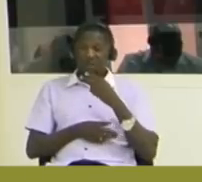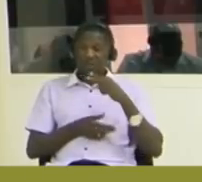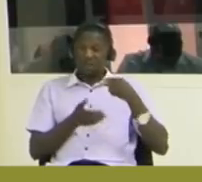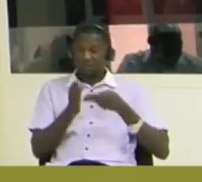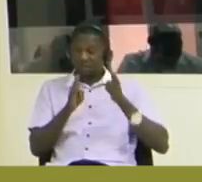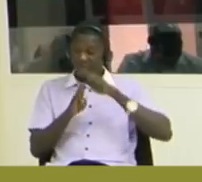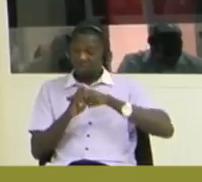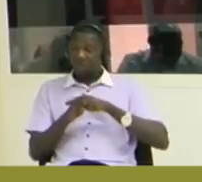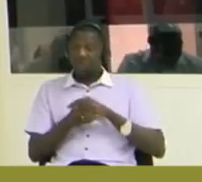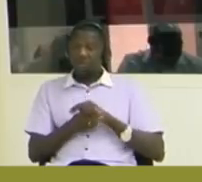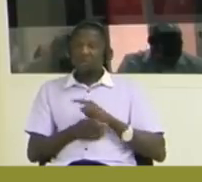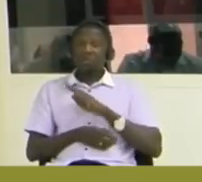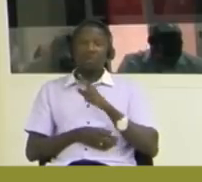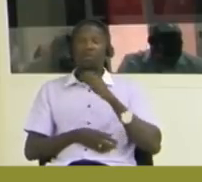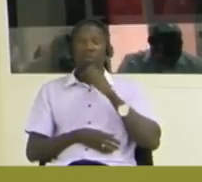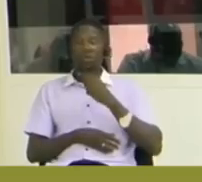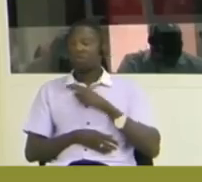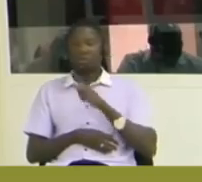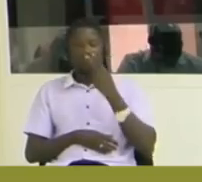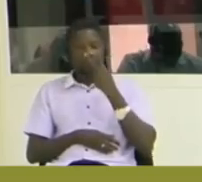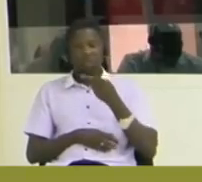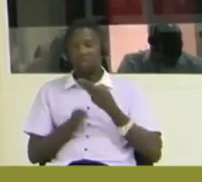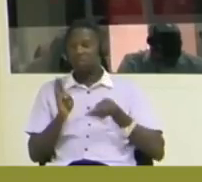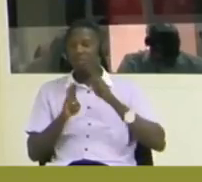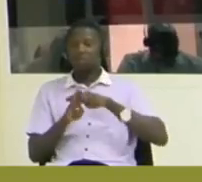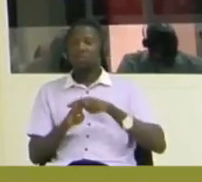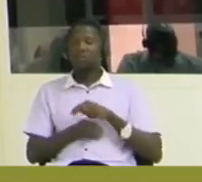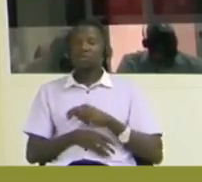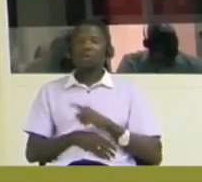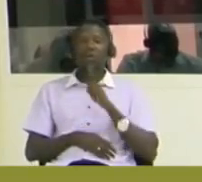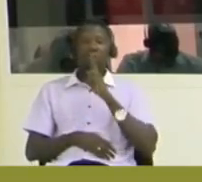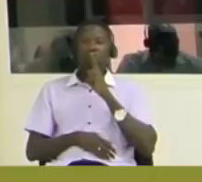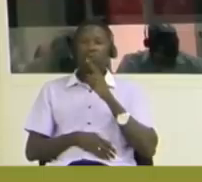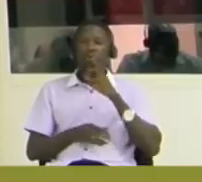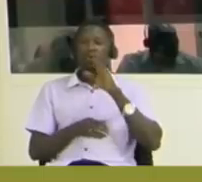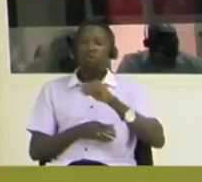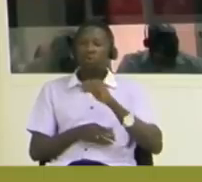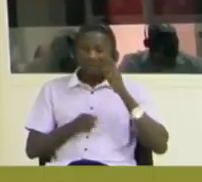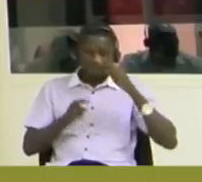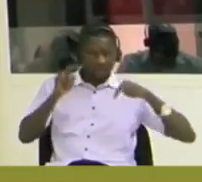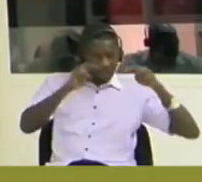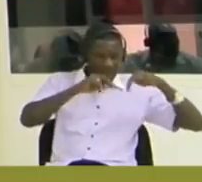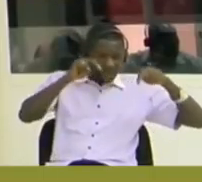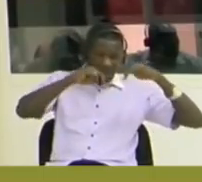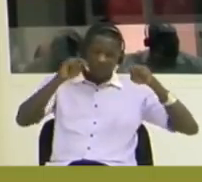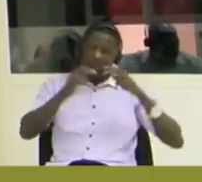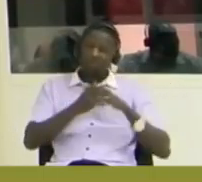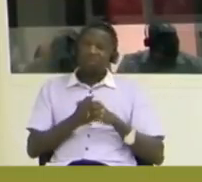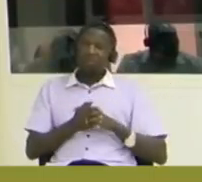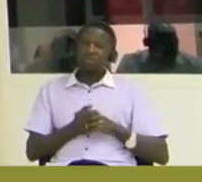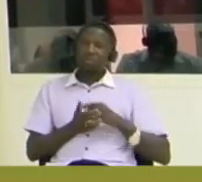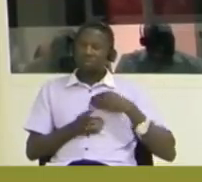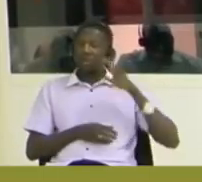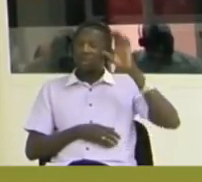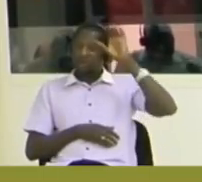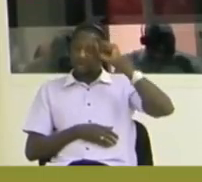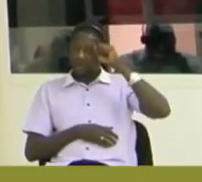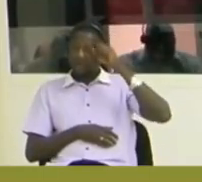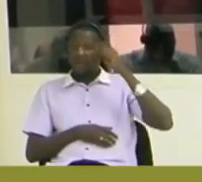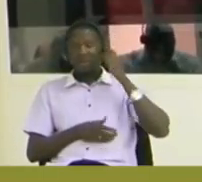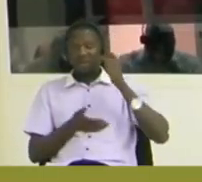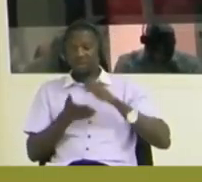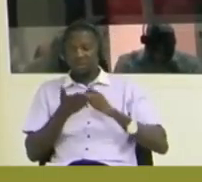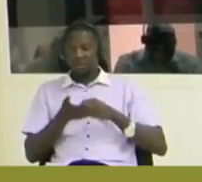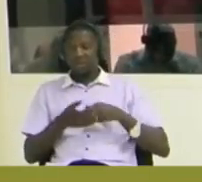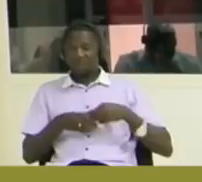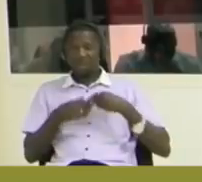not receive or see the report myself. Who conducted the investigations? I understand that the Secretary General had instructed the